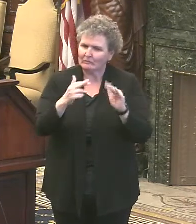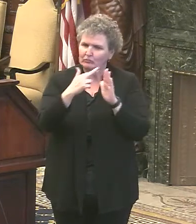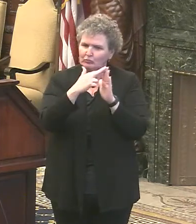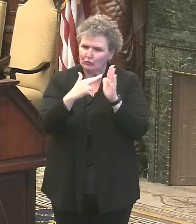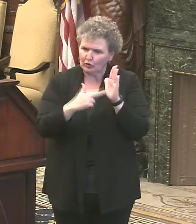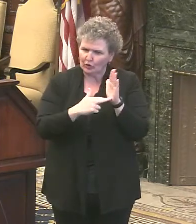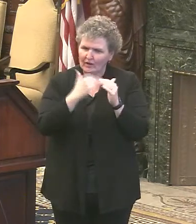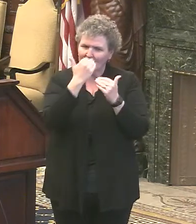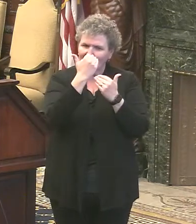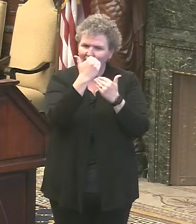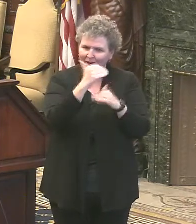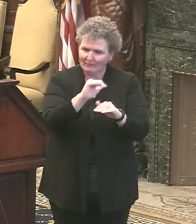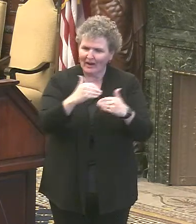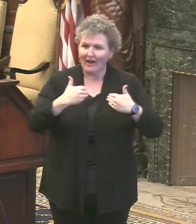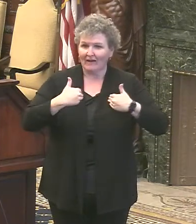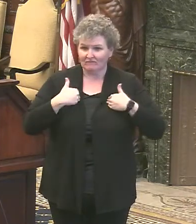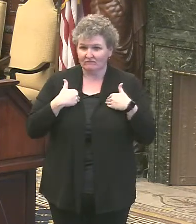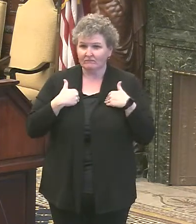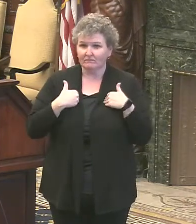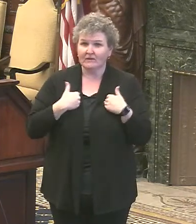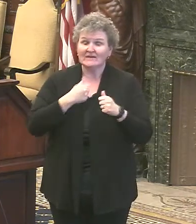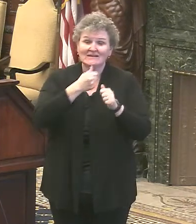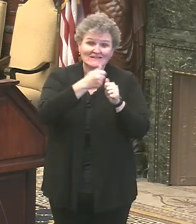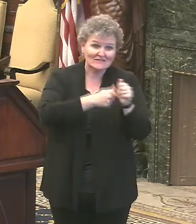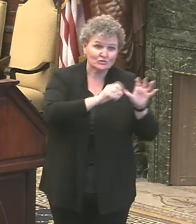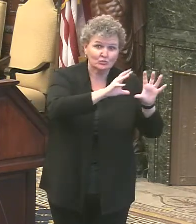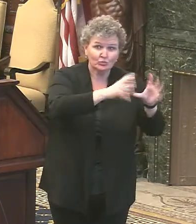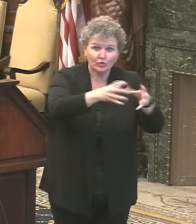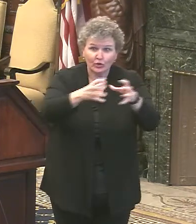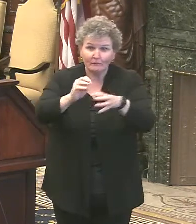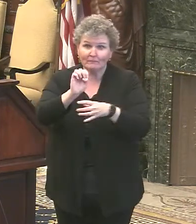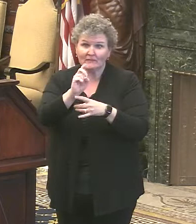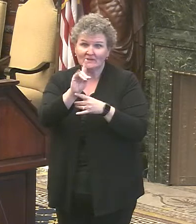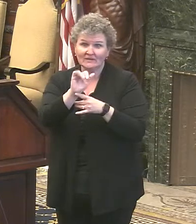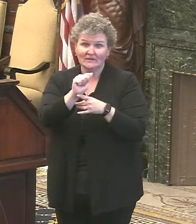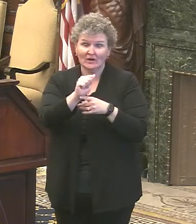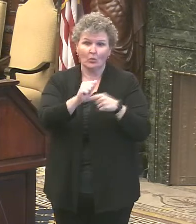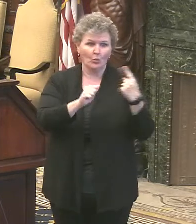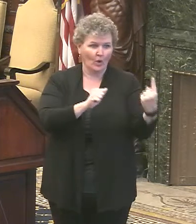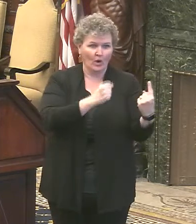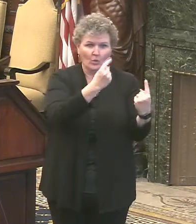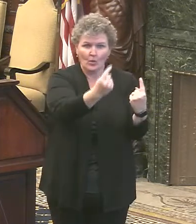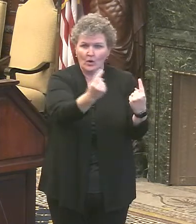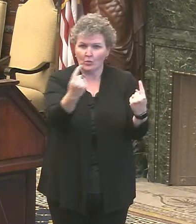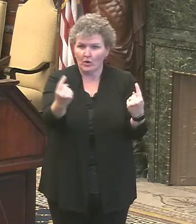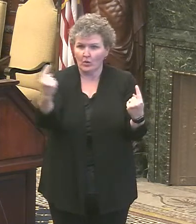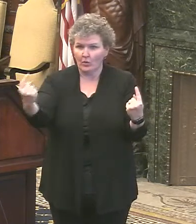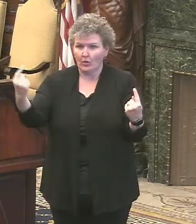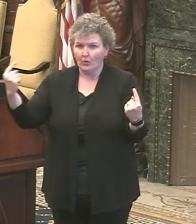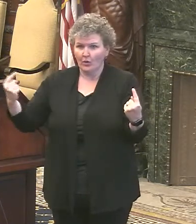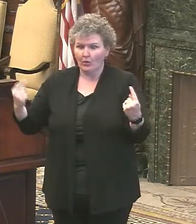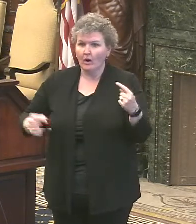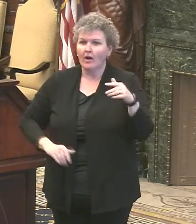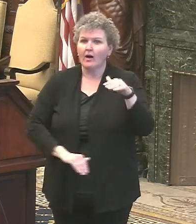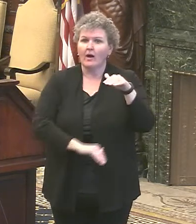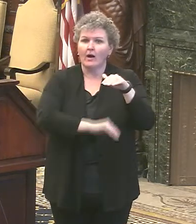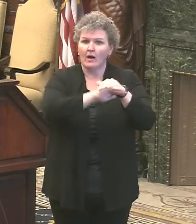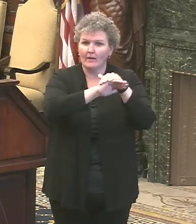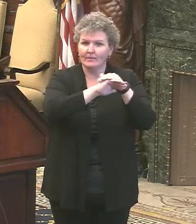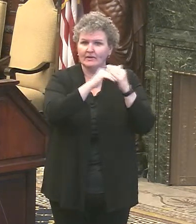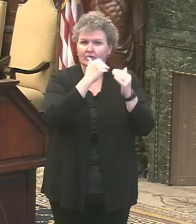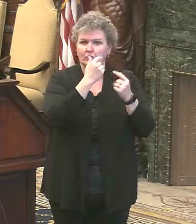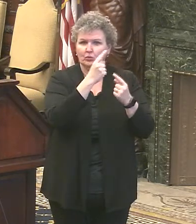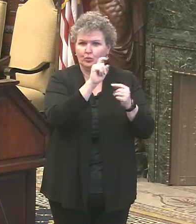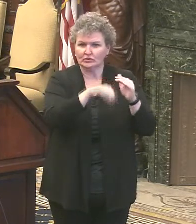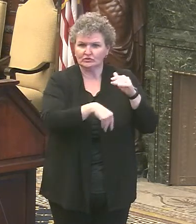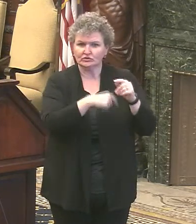only one representative from each media outlet is permitted to ask questions, and reporters have to limit their questions